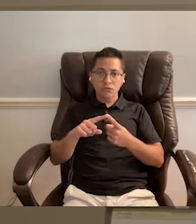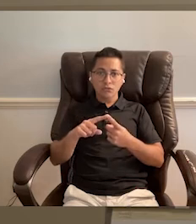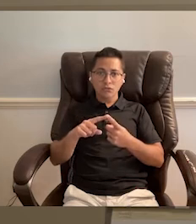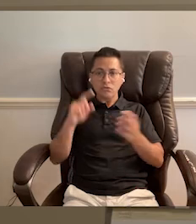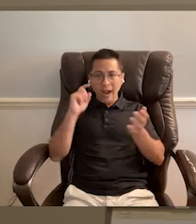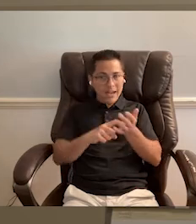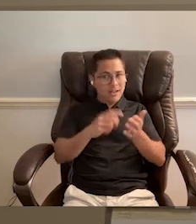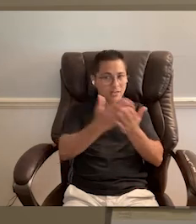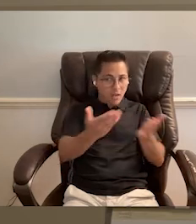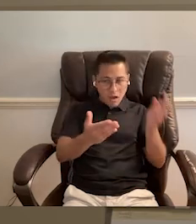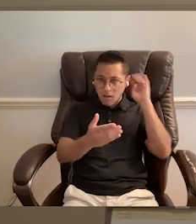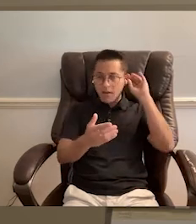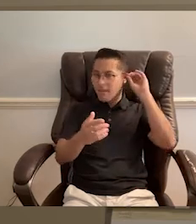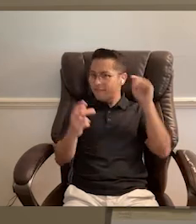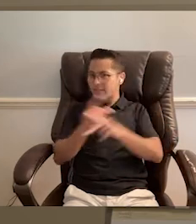I think we have a video here.